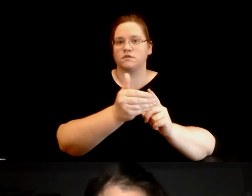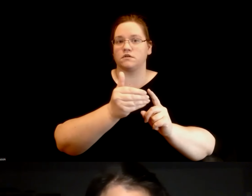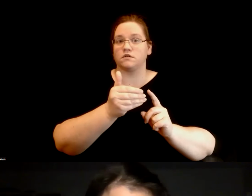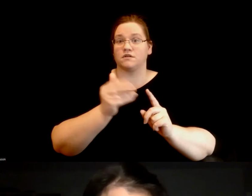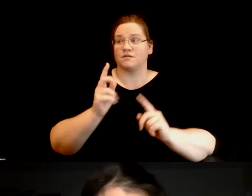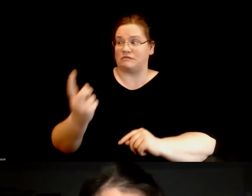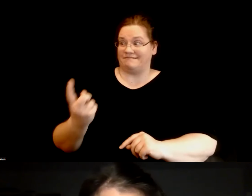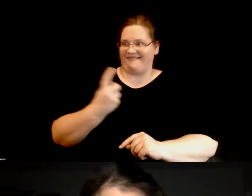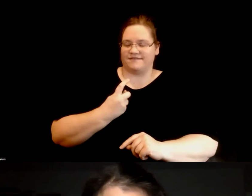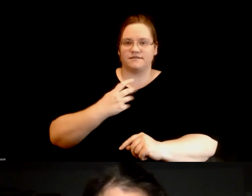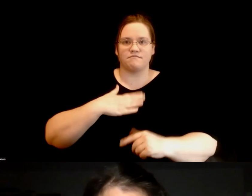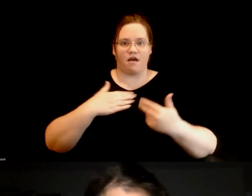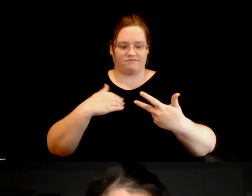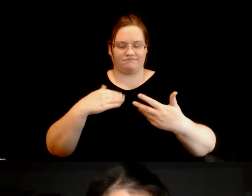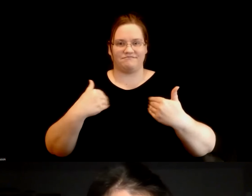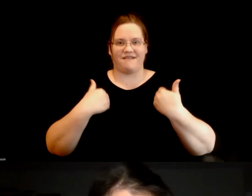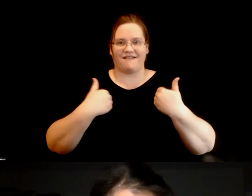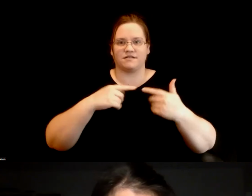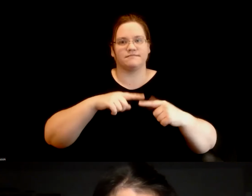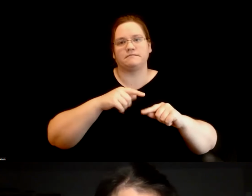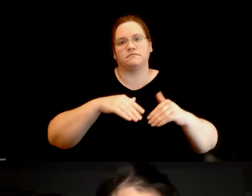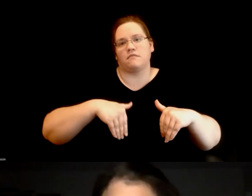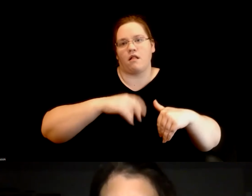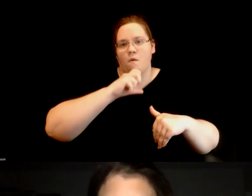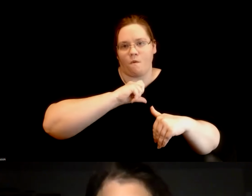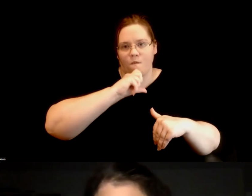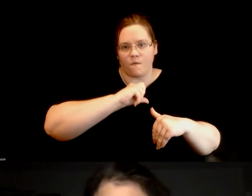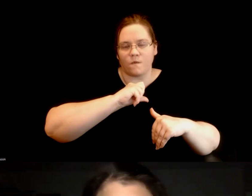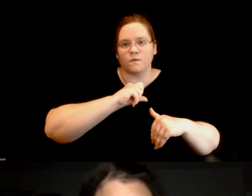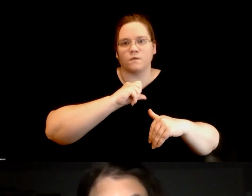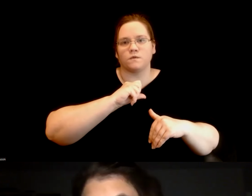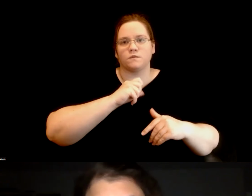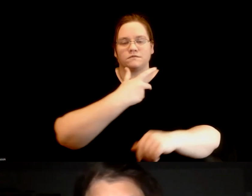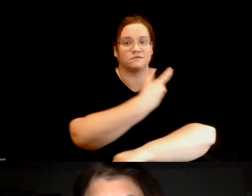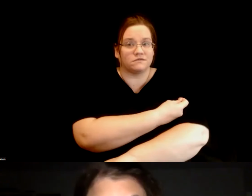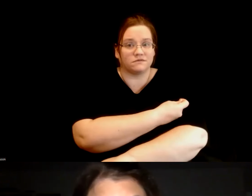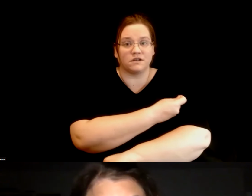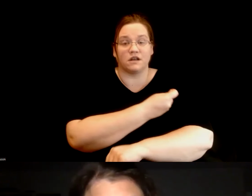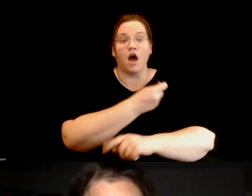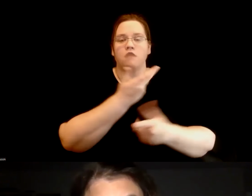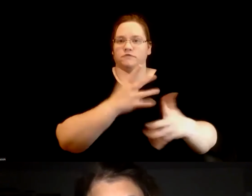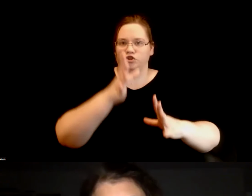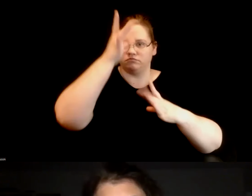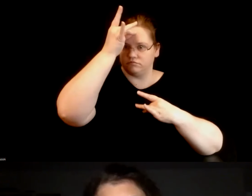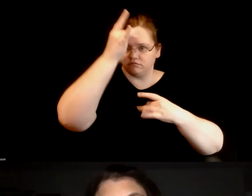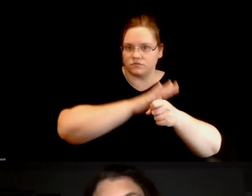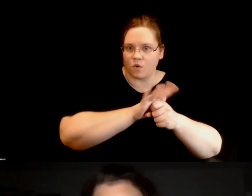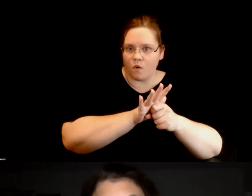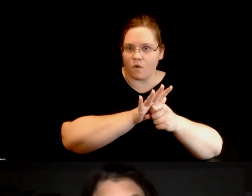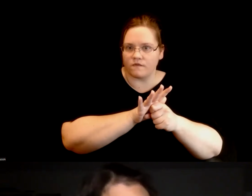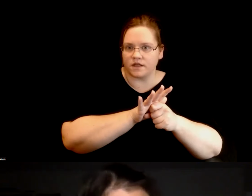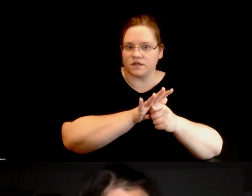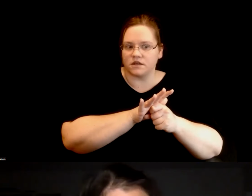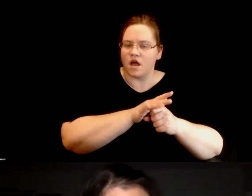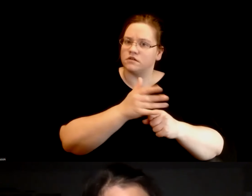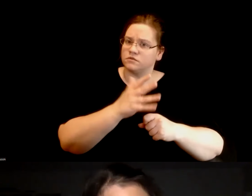question. My youngest was too young to be vaccinated when he got COVID and did really pretty well, but I know that he's going to be exposed over